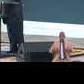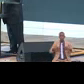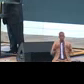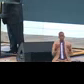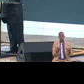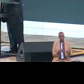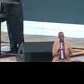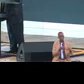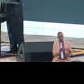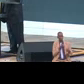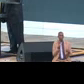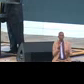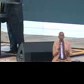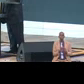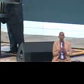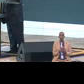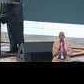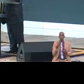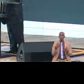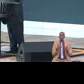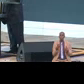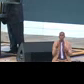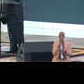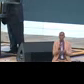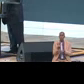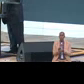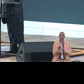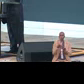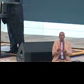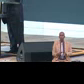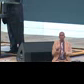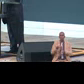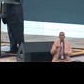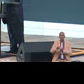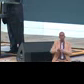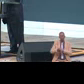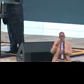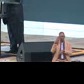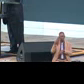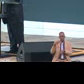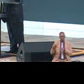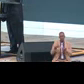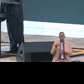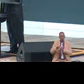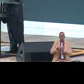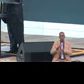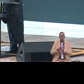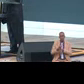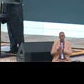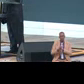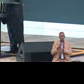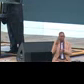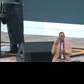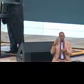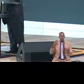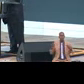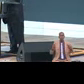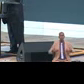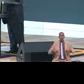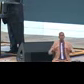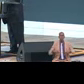from among them. You're being a worker in the night, doing night work. I don't mean